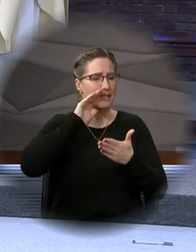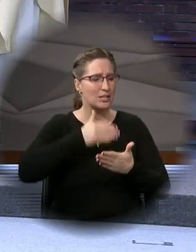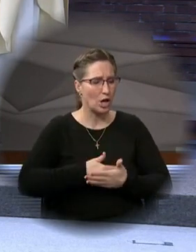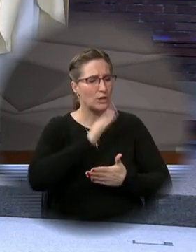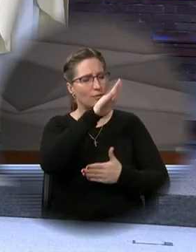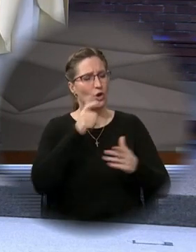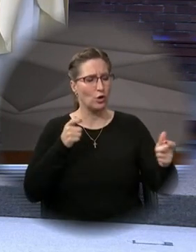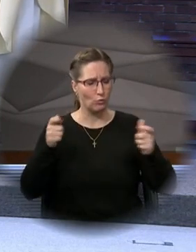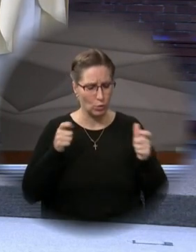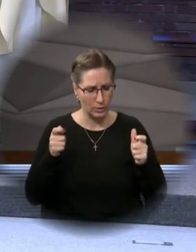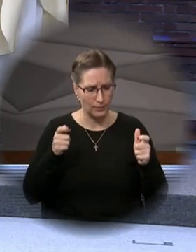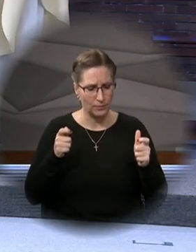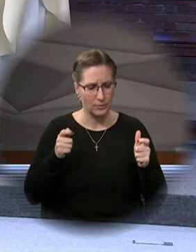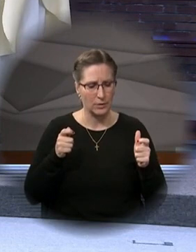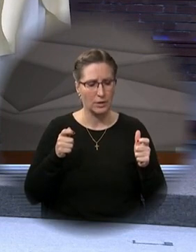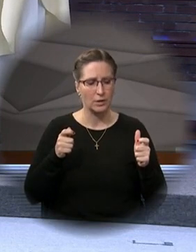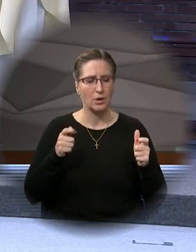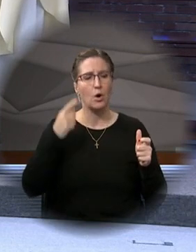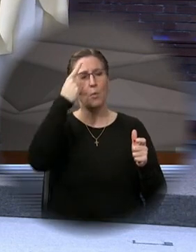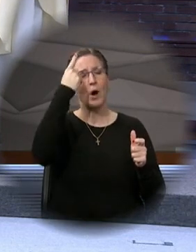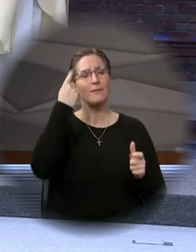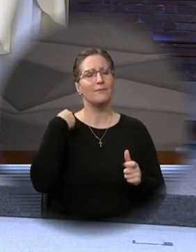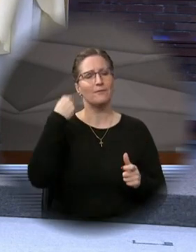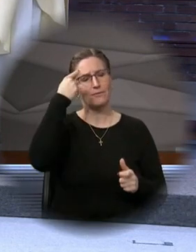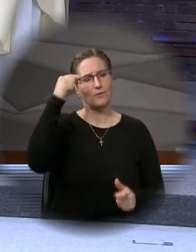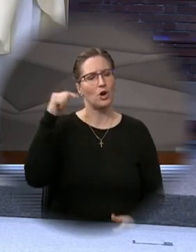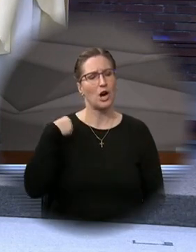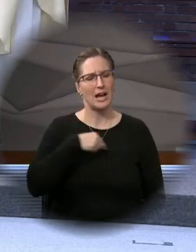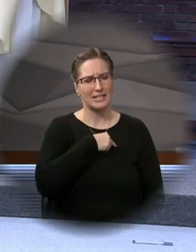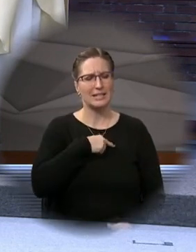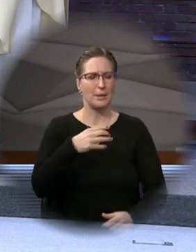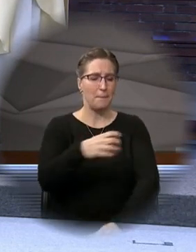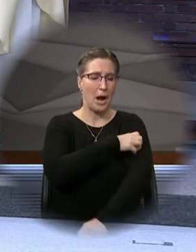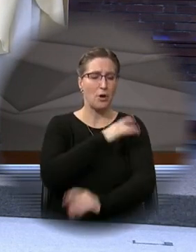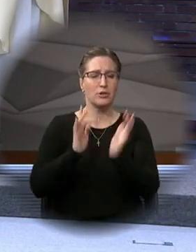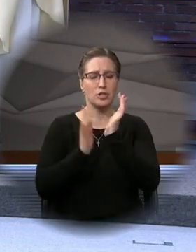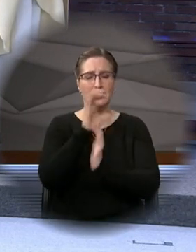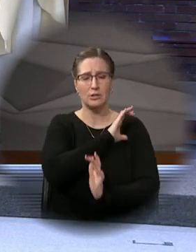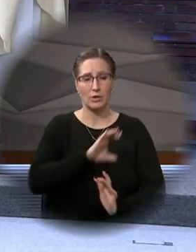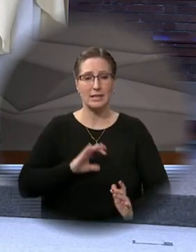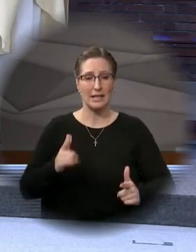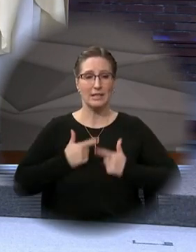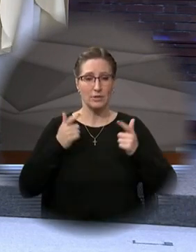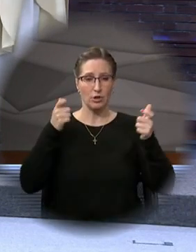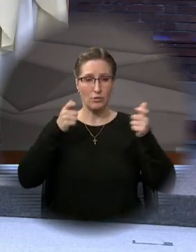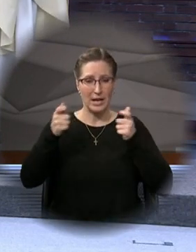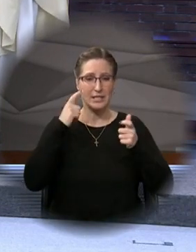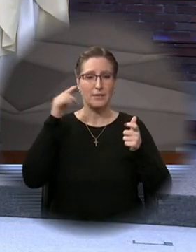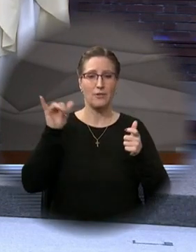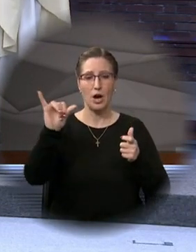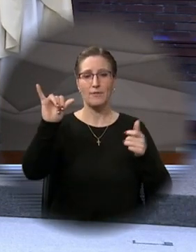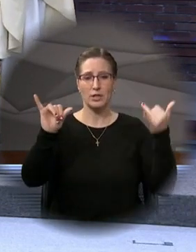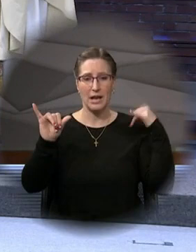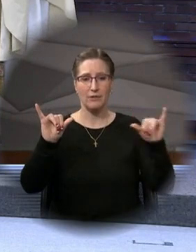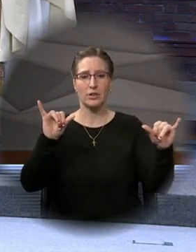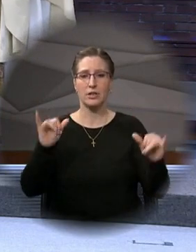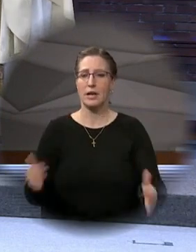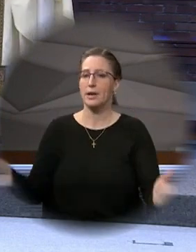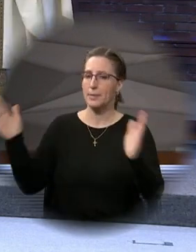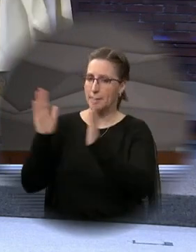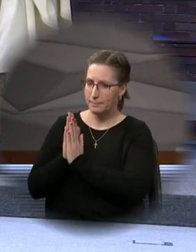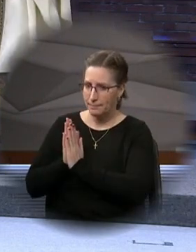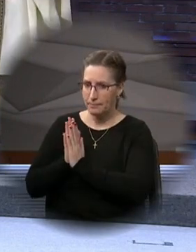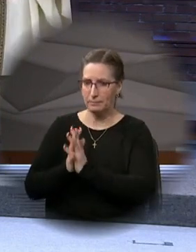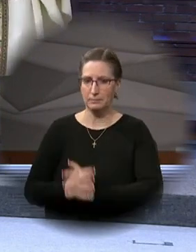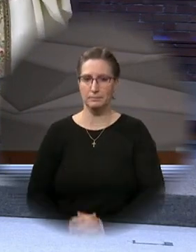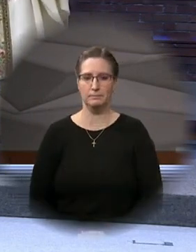kingdom. Won for us in the power of Jesus Christ, who lives and reigns forever and ever.